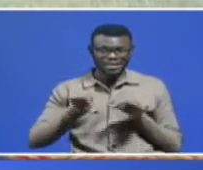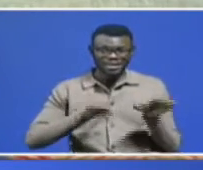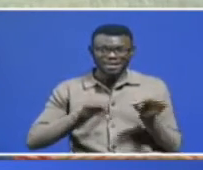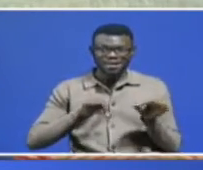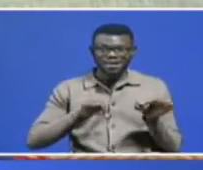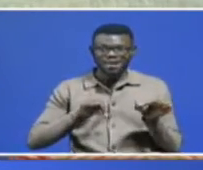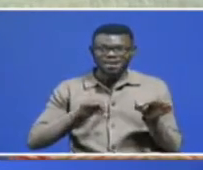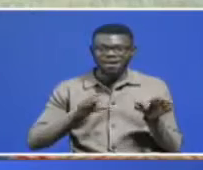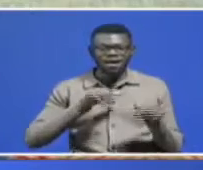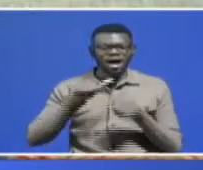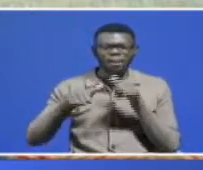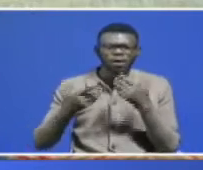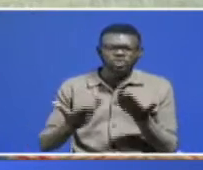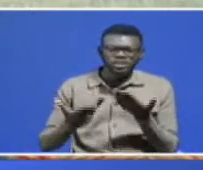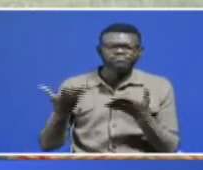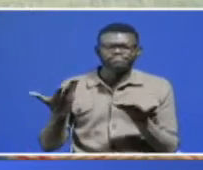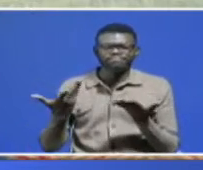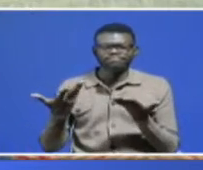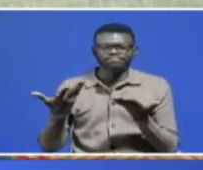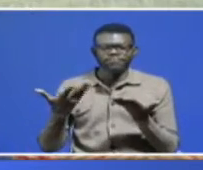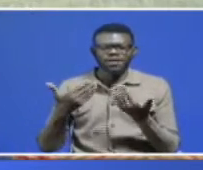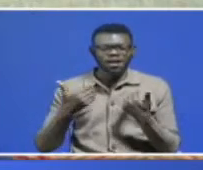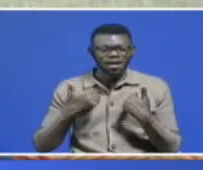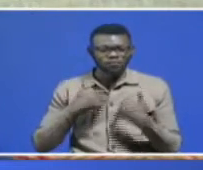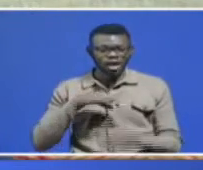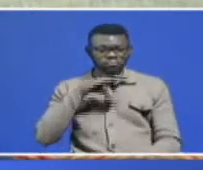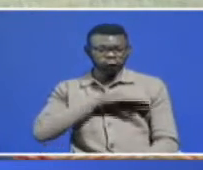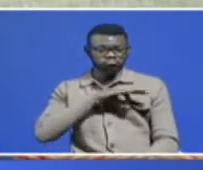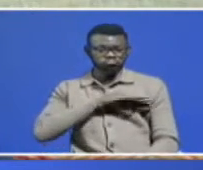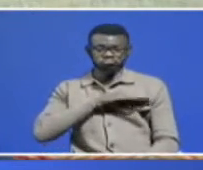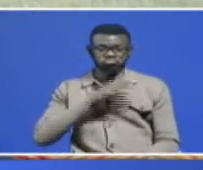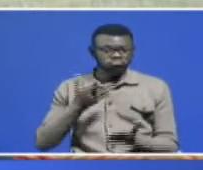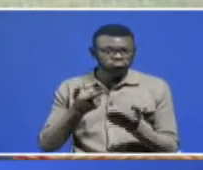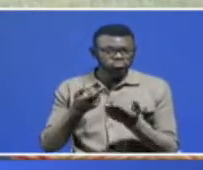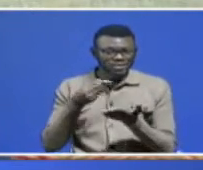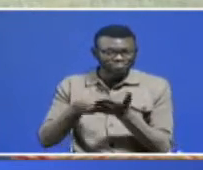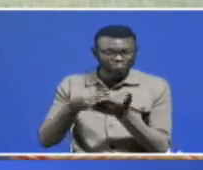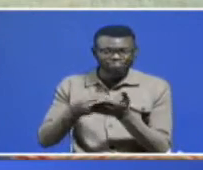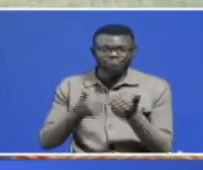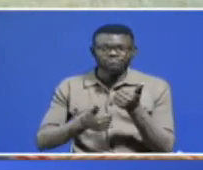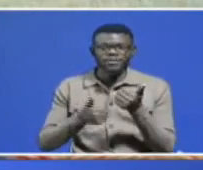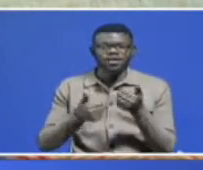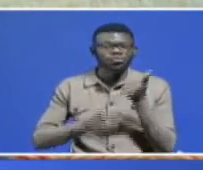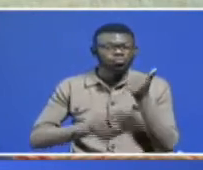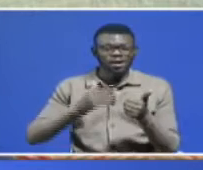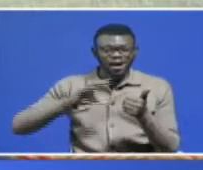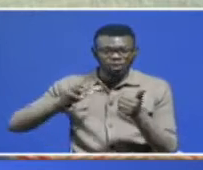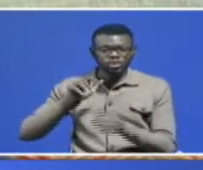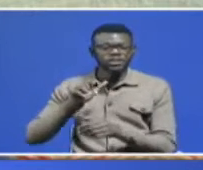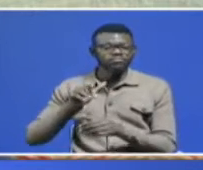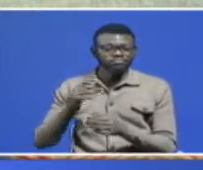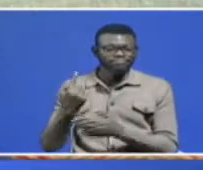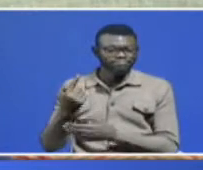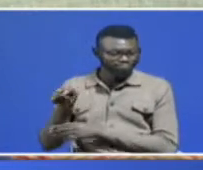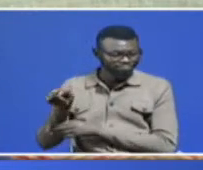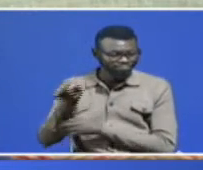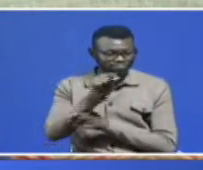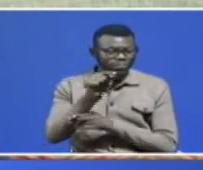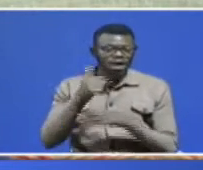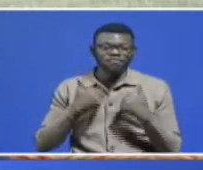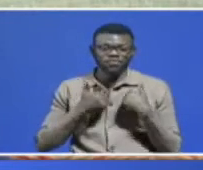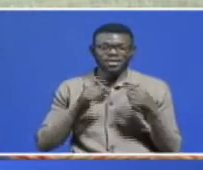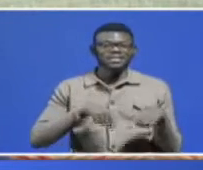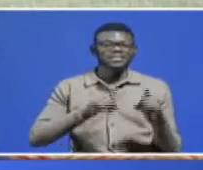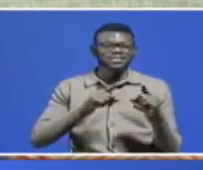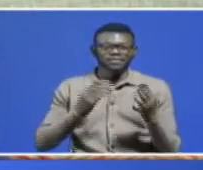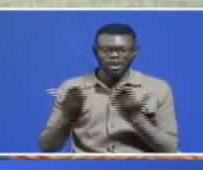per capita per capita revenue allocation per county. And she can look at that